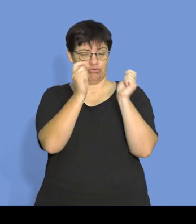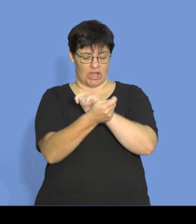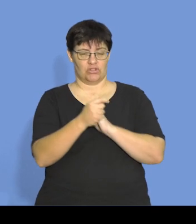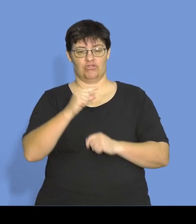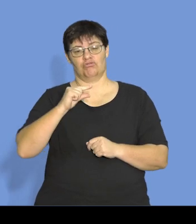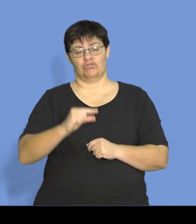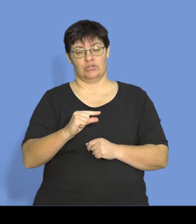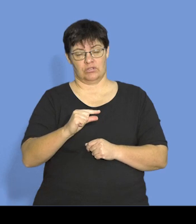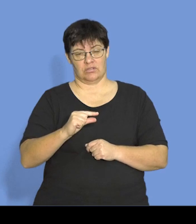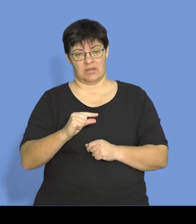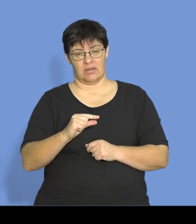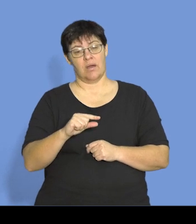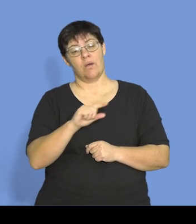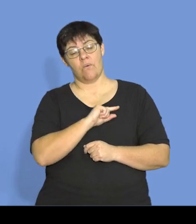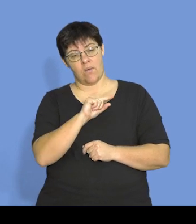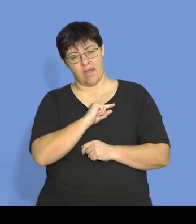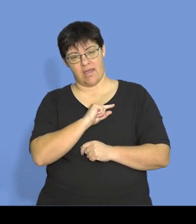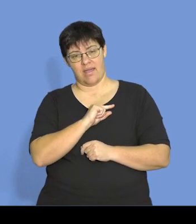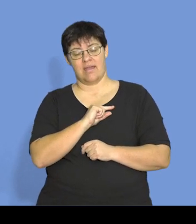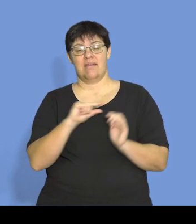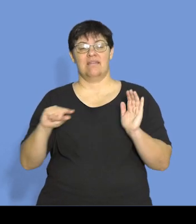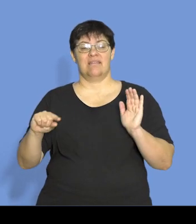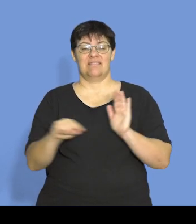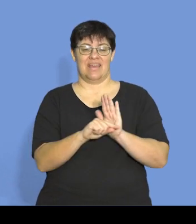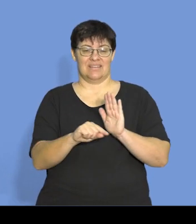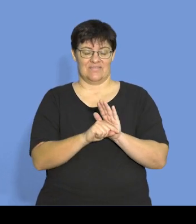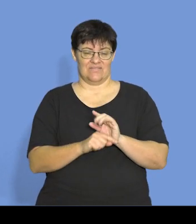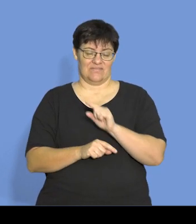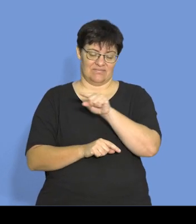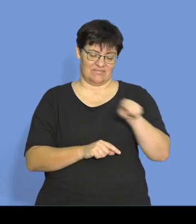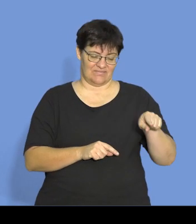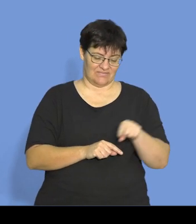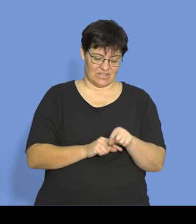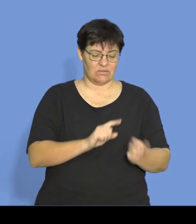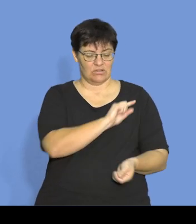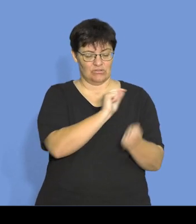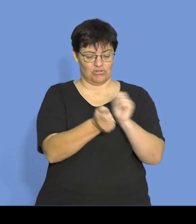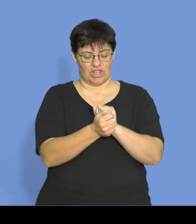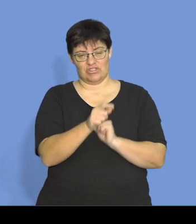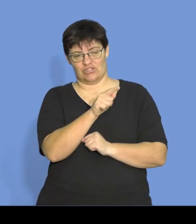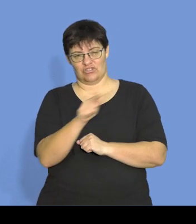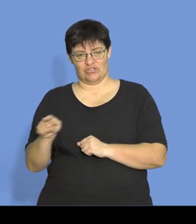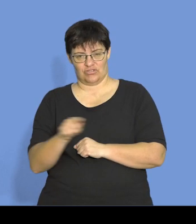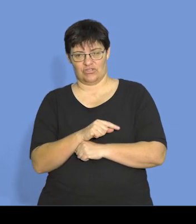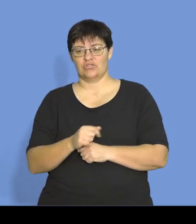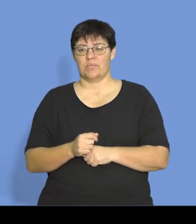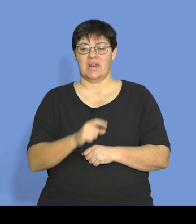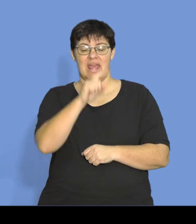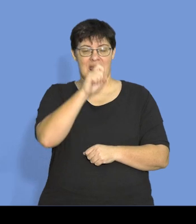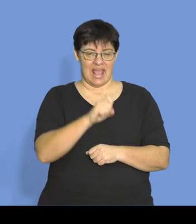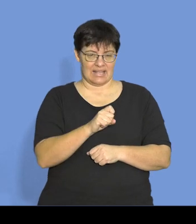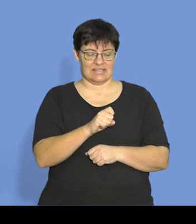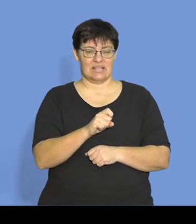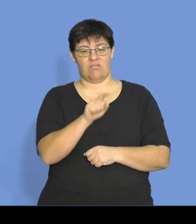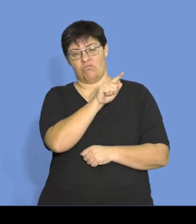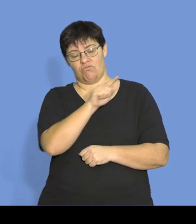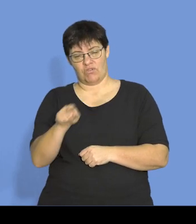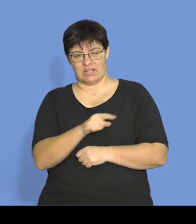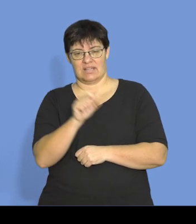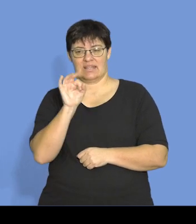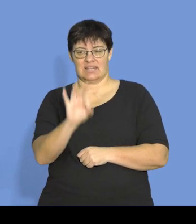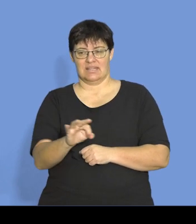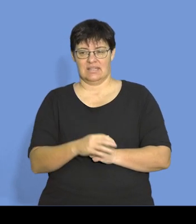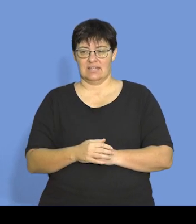the inequality sign, because of the negativeness of this, which will then make this x greater than